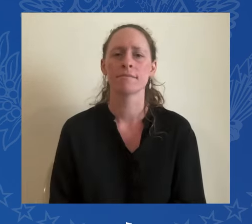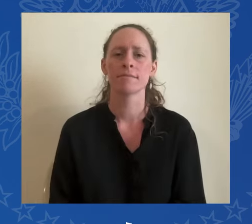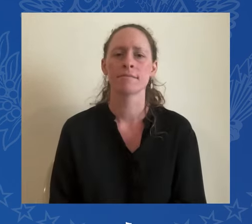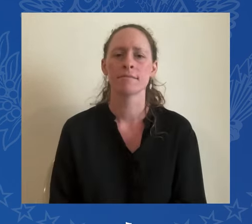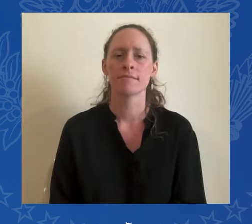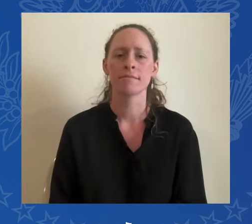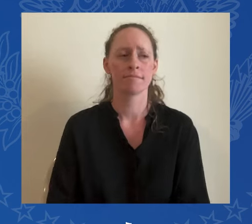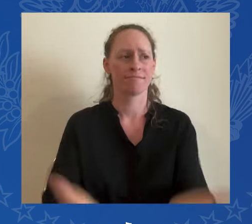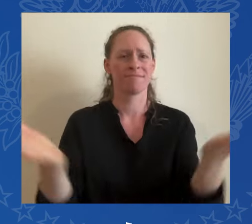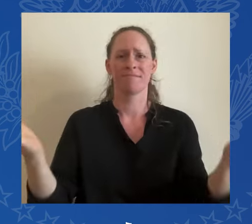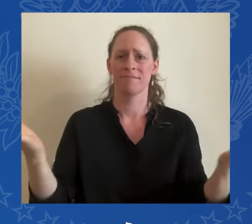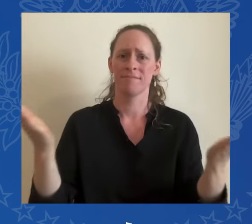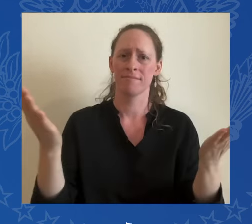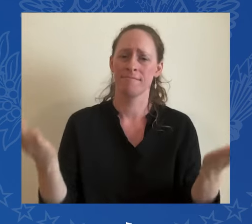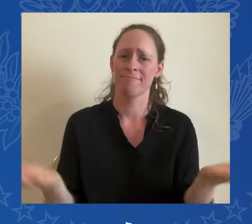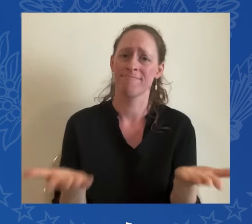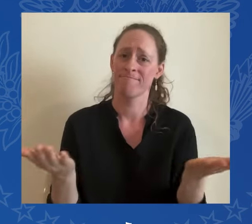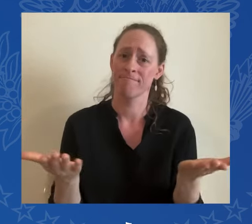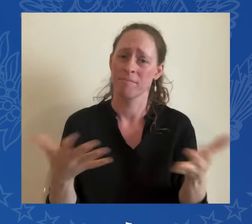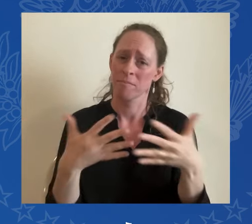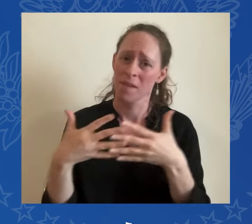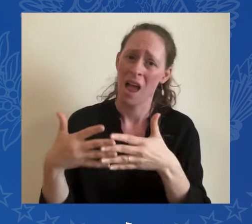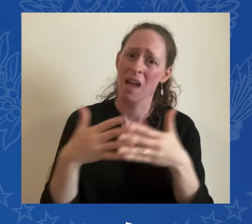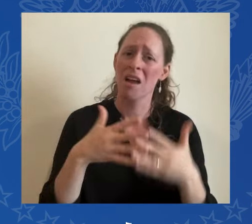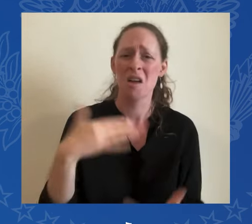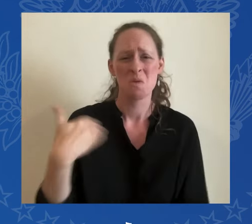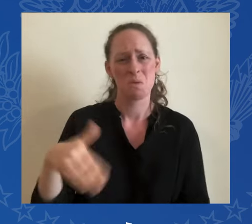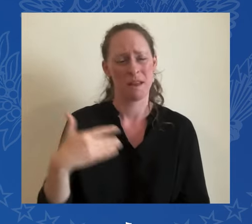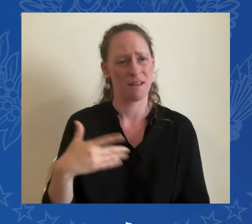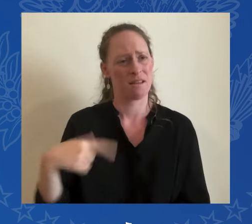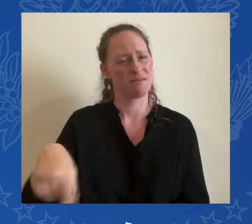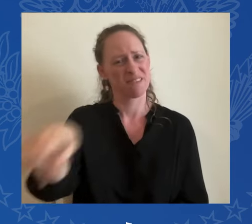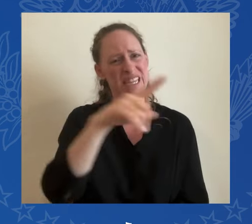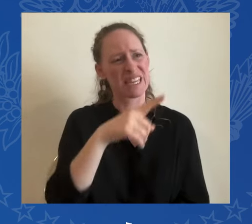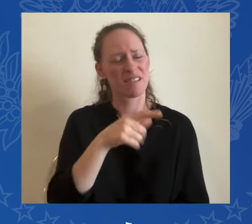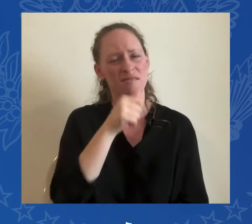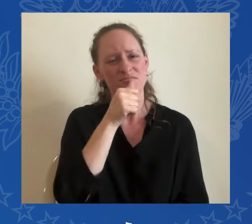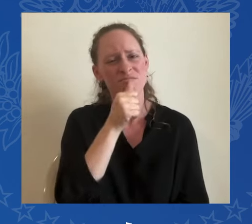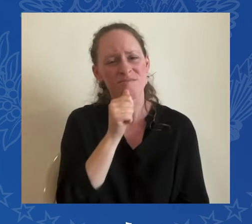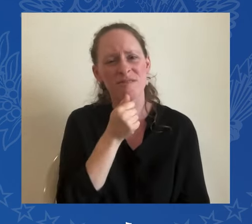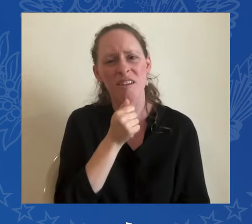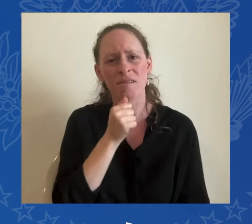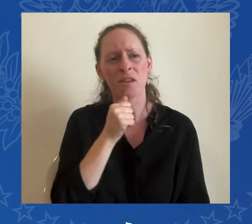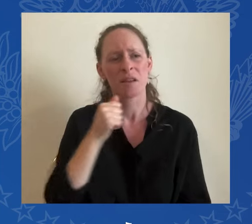almost feel the pain. For we've lost children.